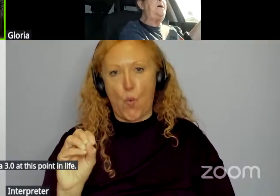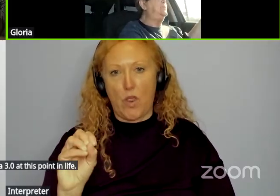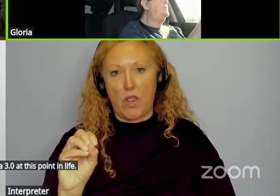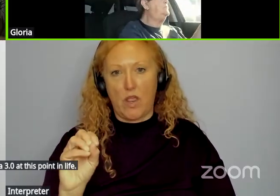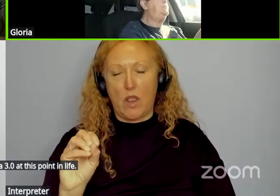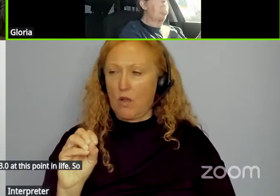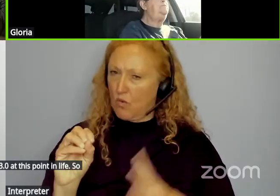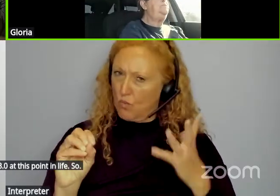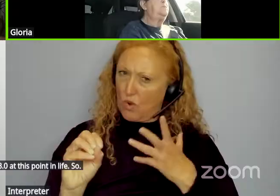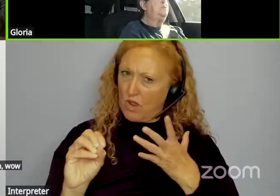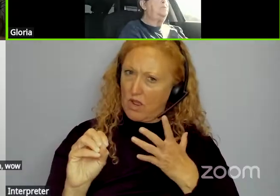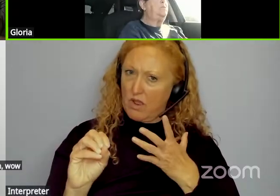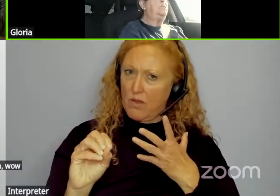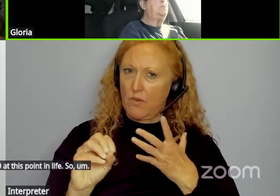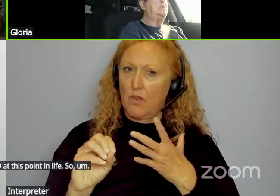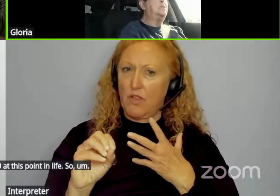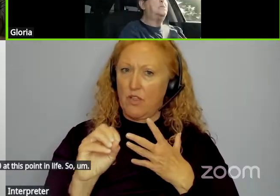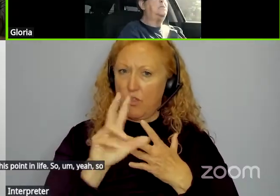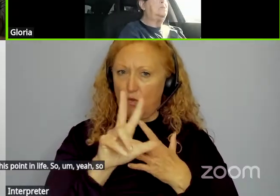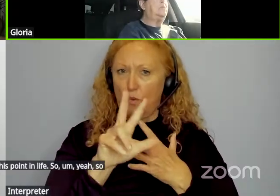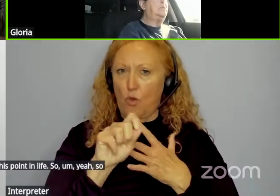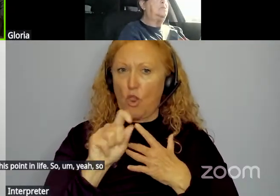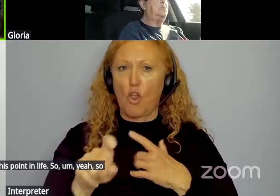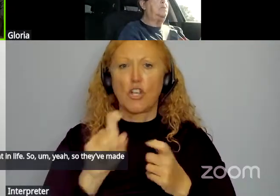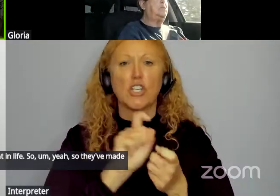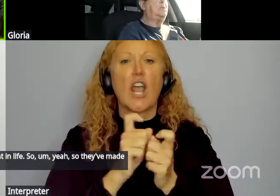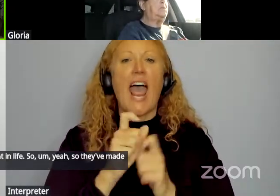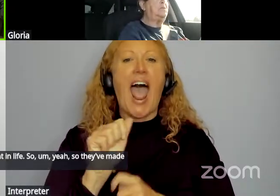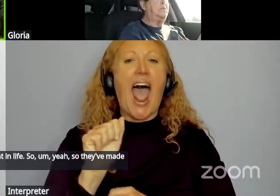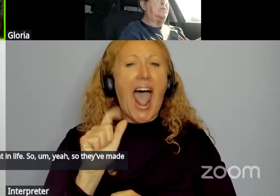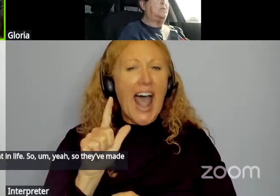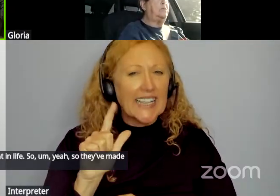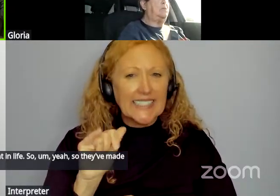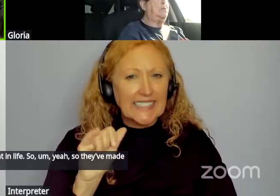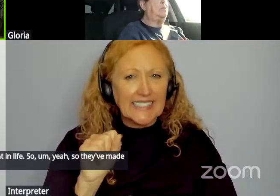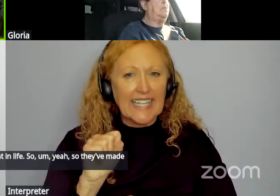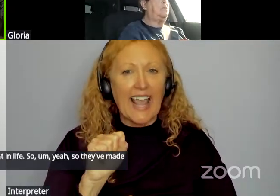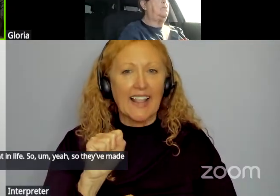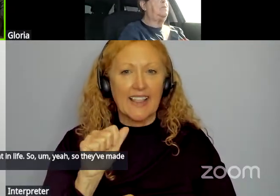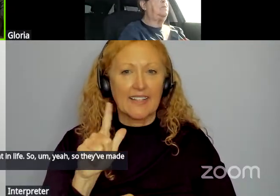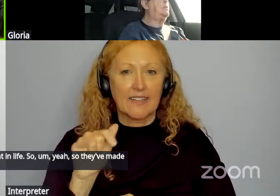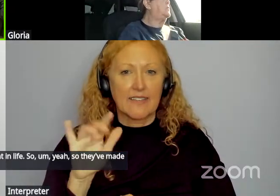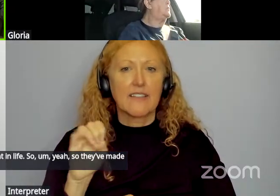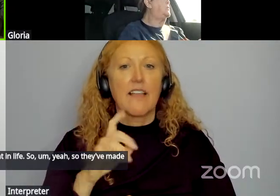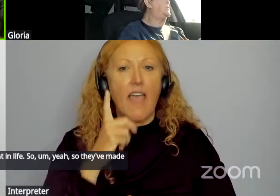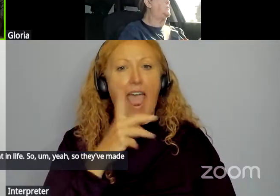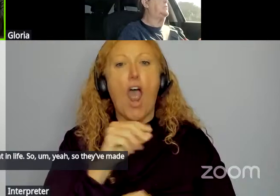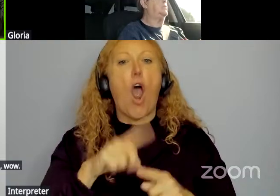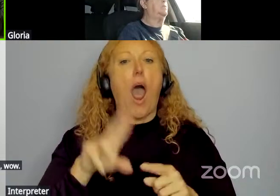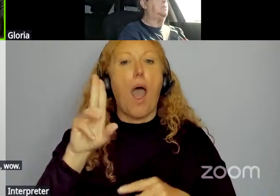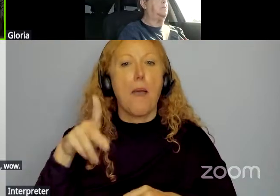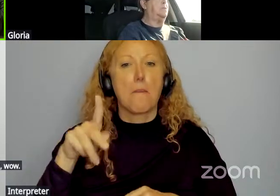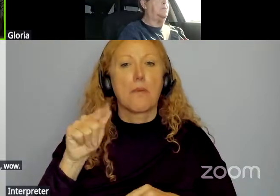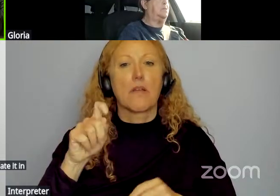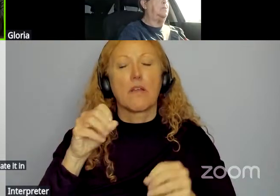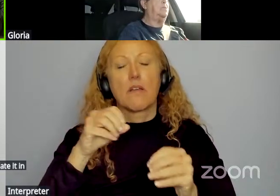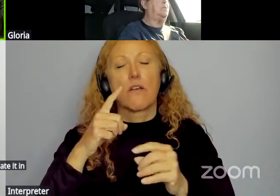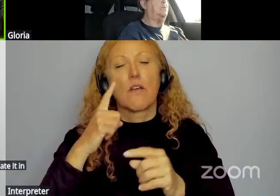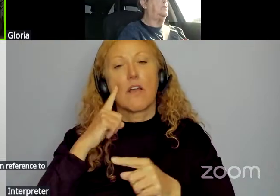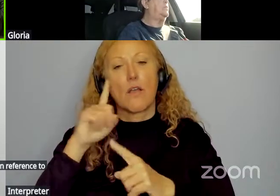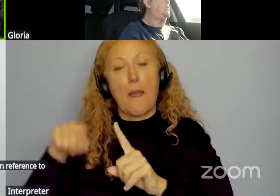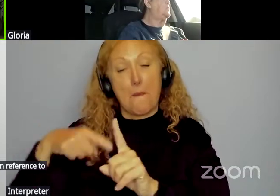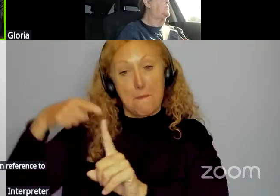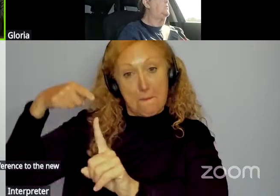So Oh, wow. yeah, so they made some changes to Alice to update it in reference to the